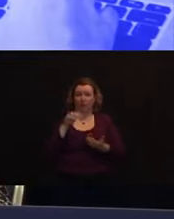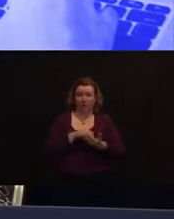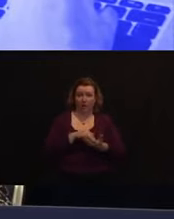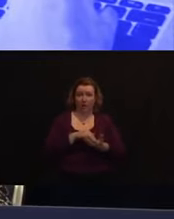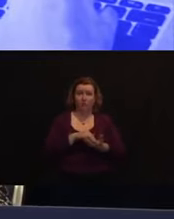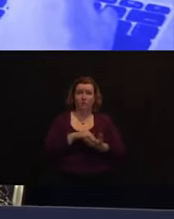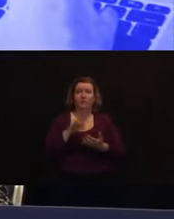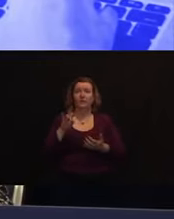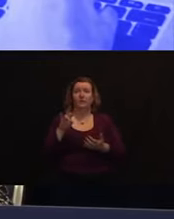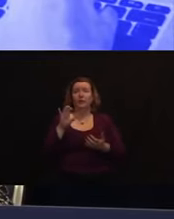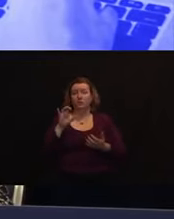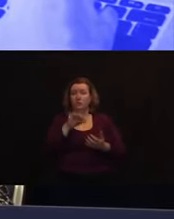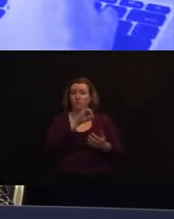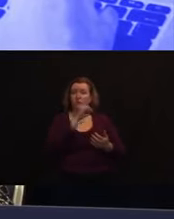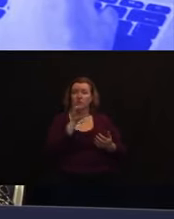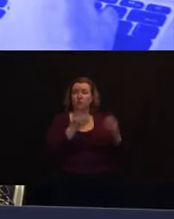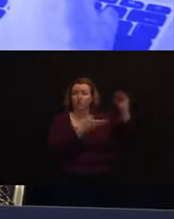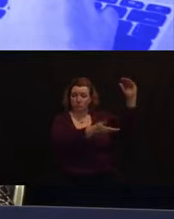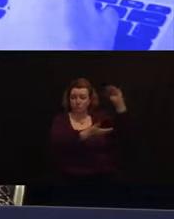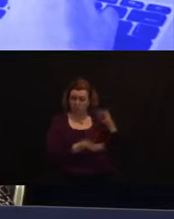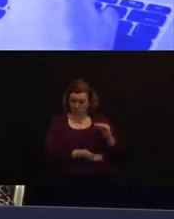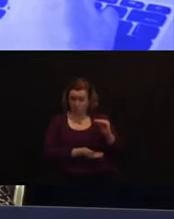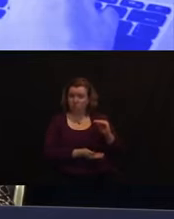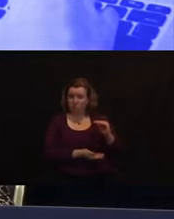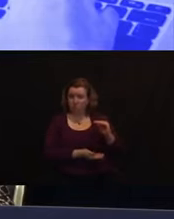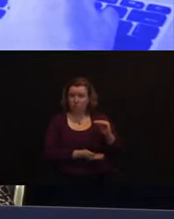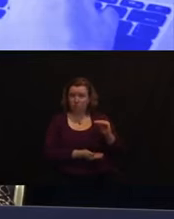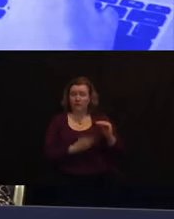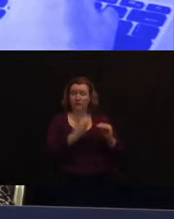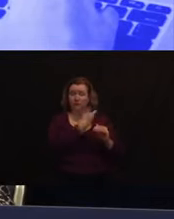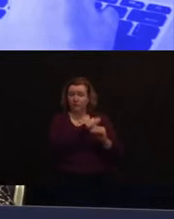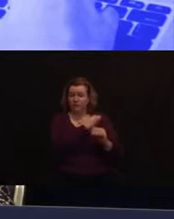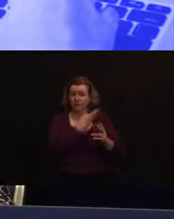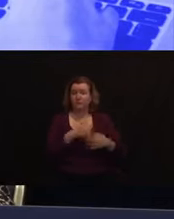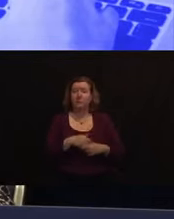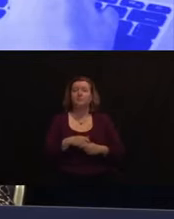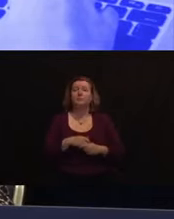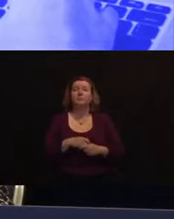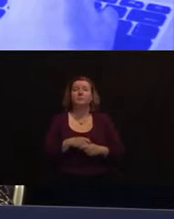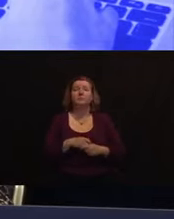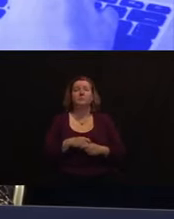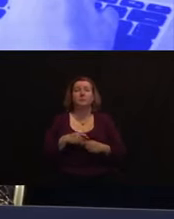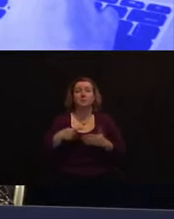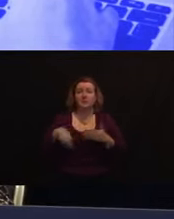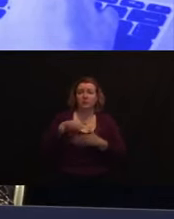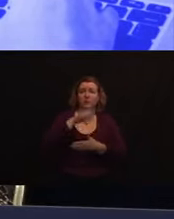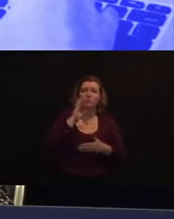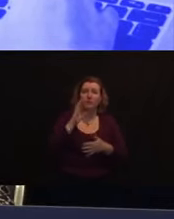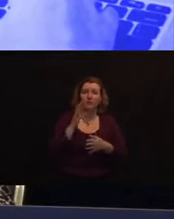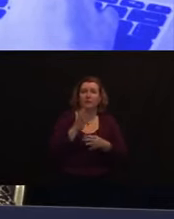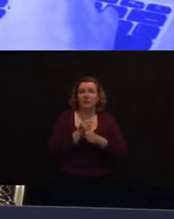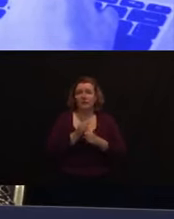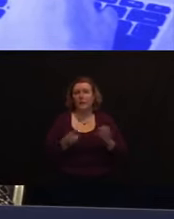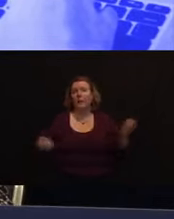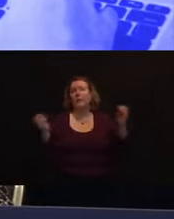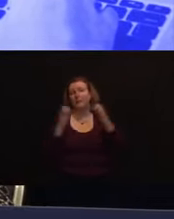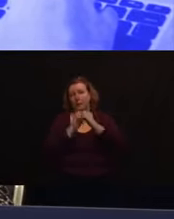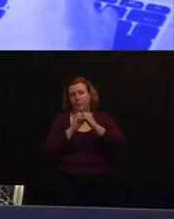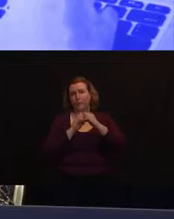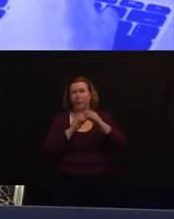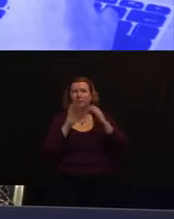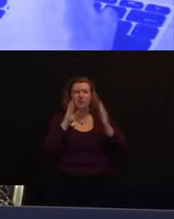51,700 J&J Janssen vaccine. Next week, we will get another boost. We are